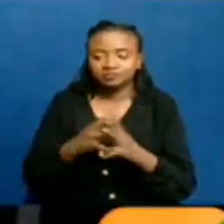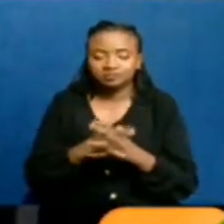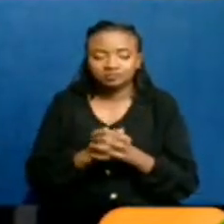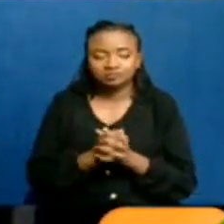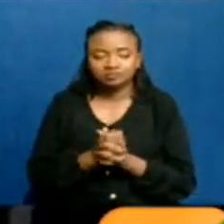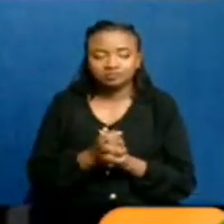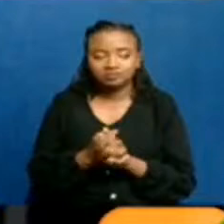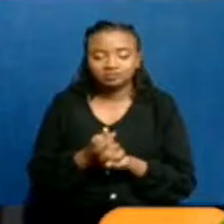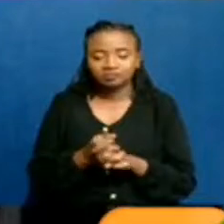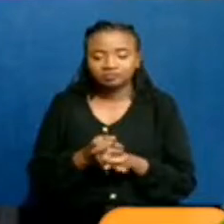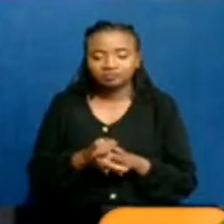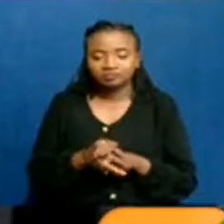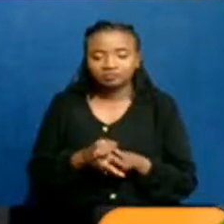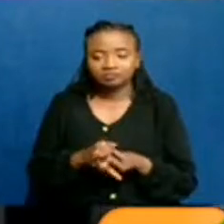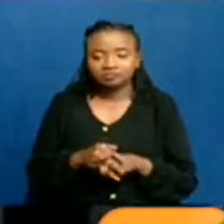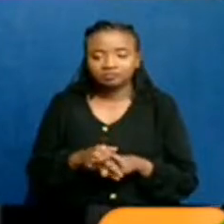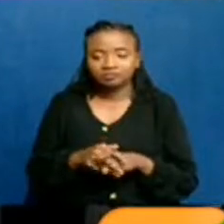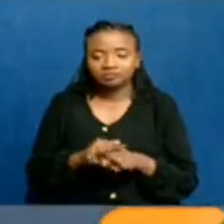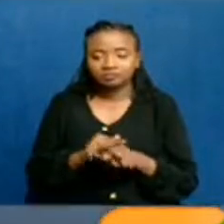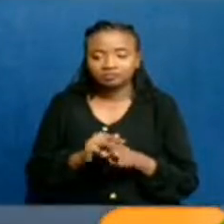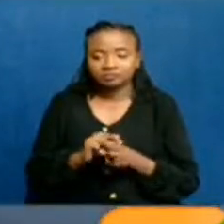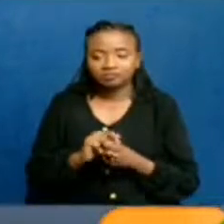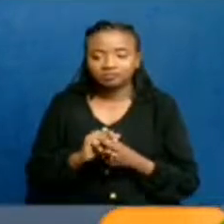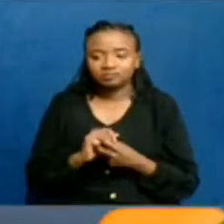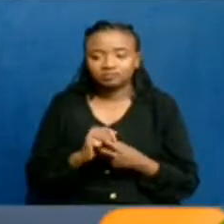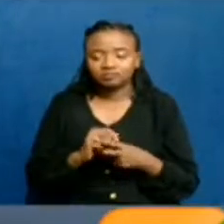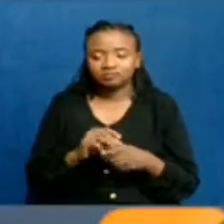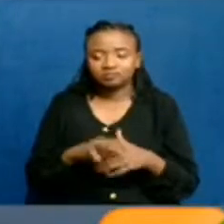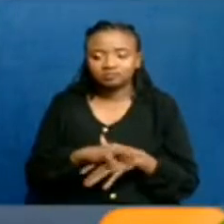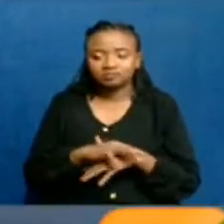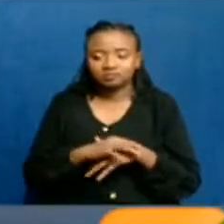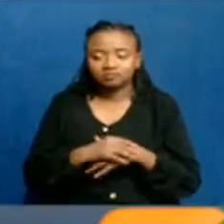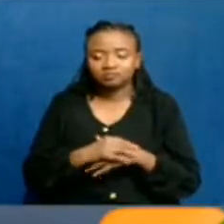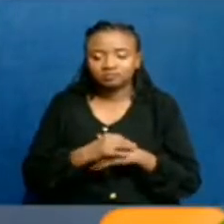Every cloud, indeed, has a silver lining.